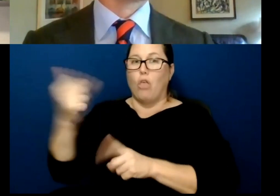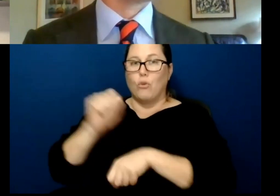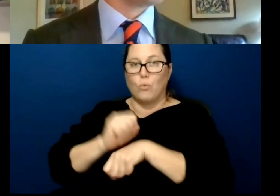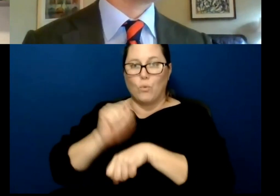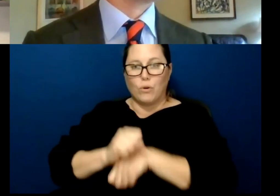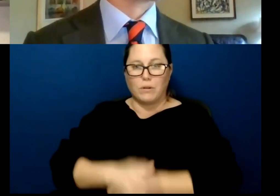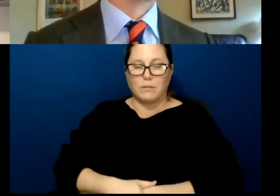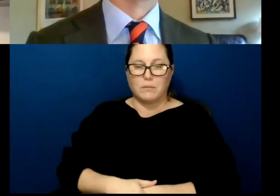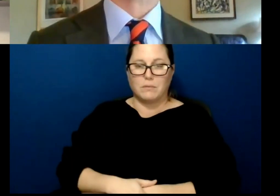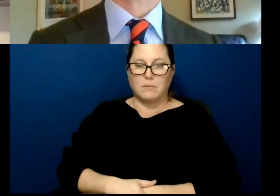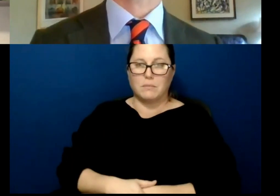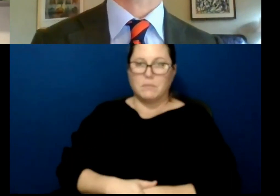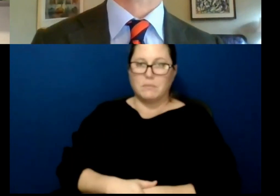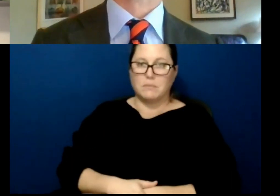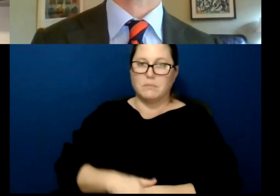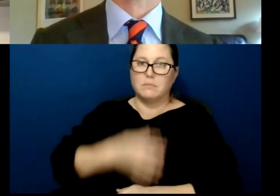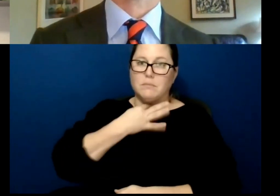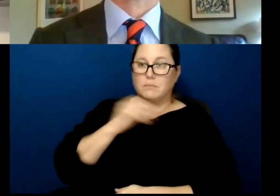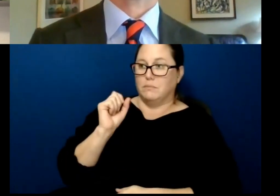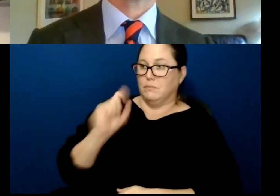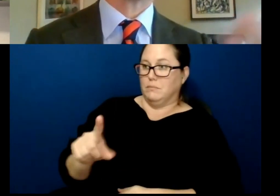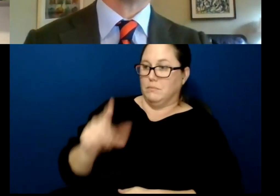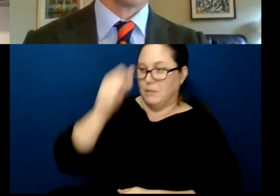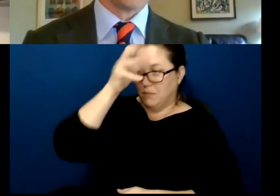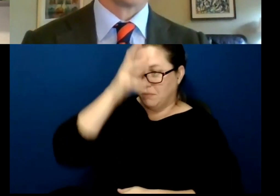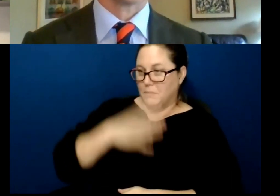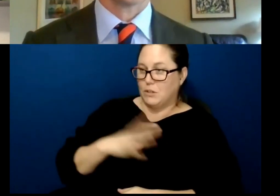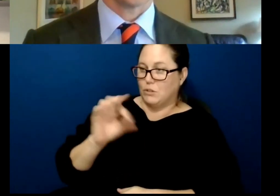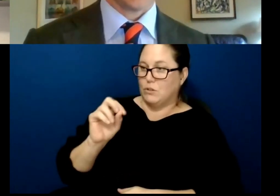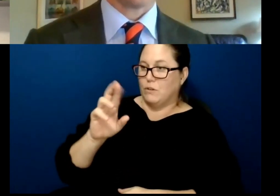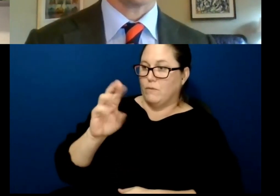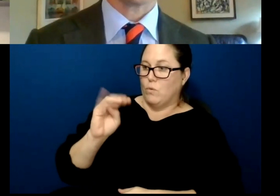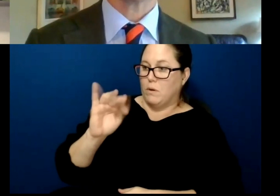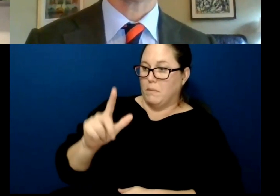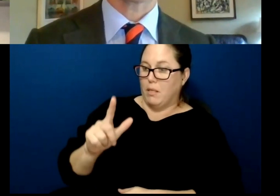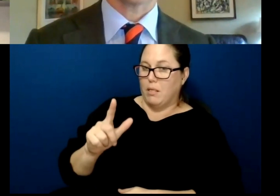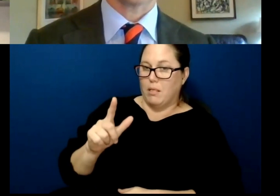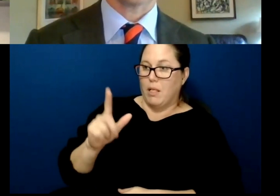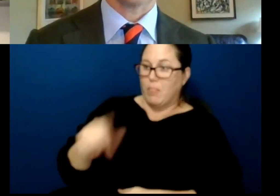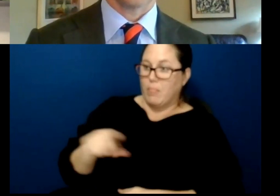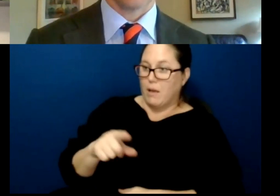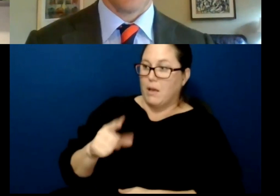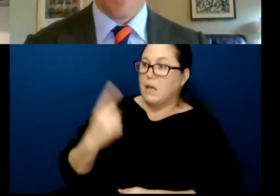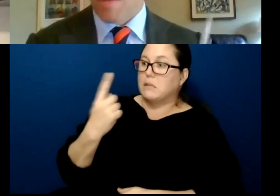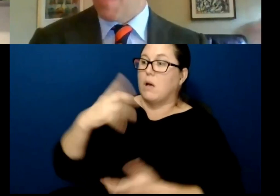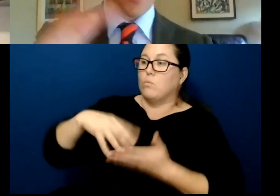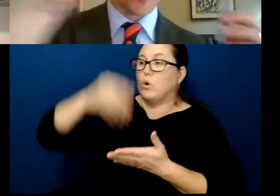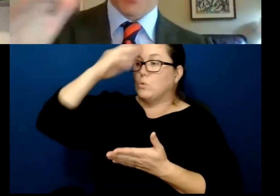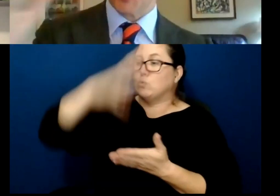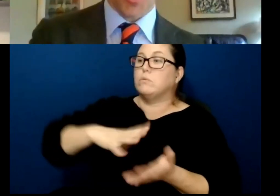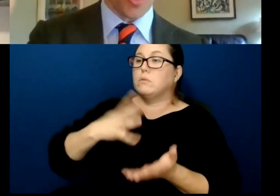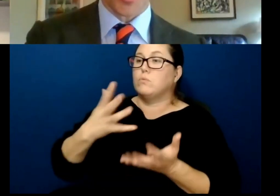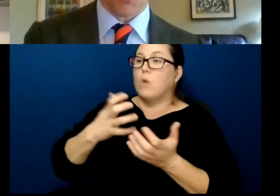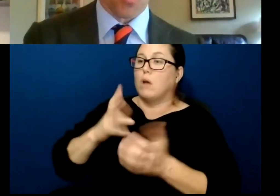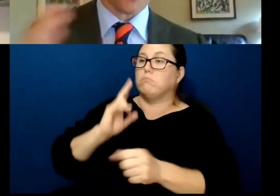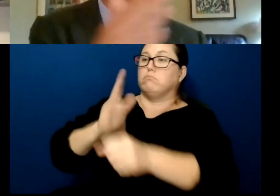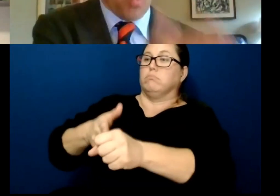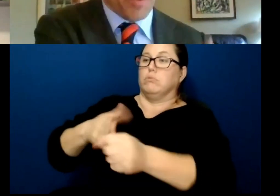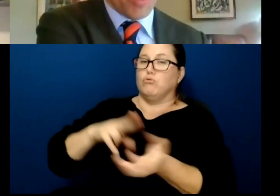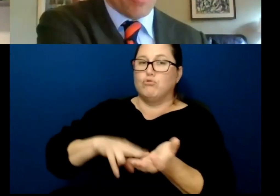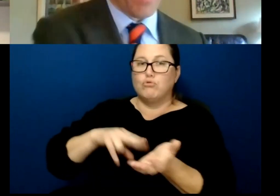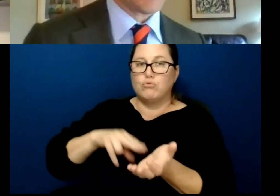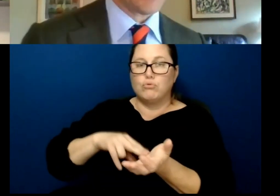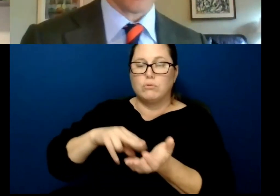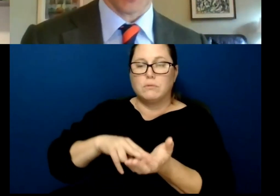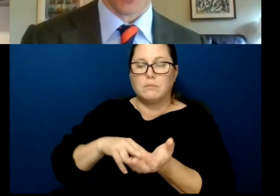Mr. Fermil, what would you recommend to students who want to go down your path, have a nursing career in various places where nurses can work,